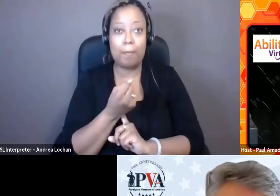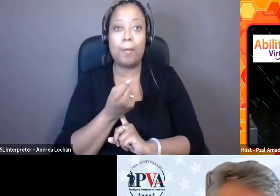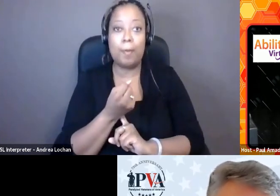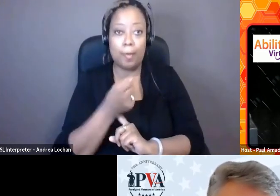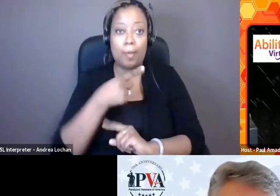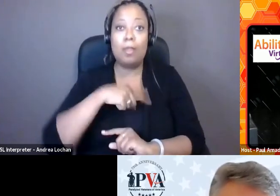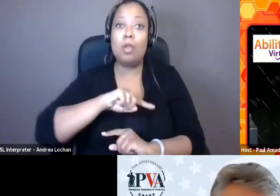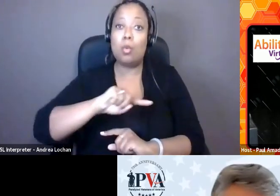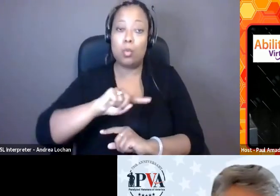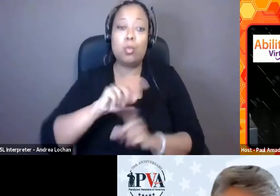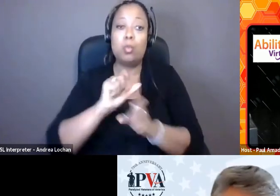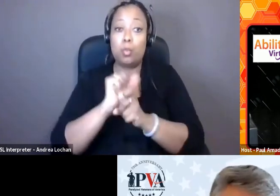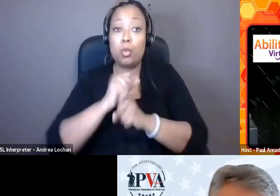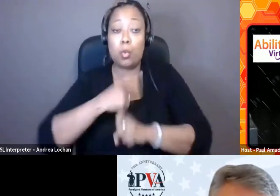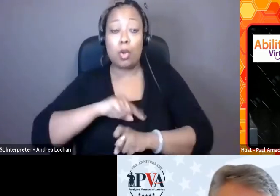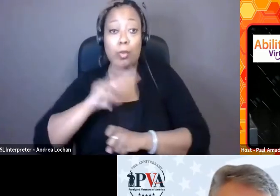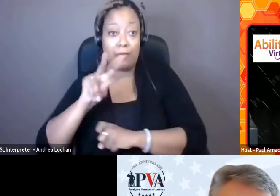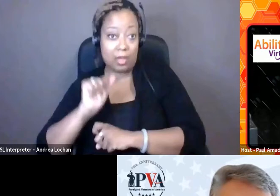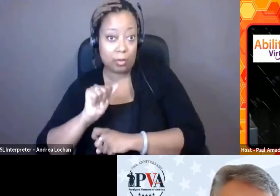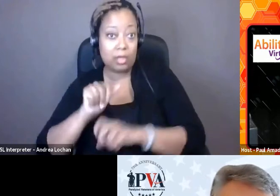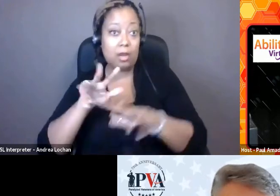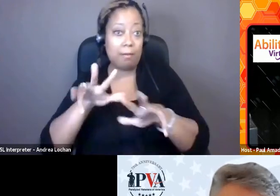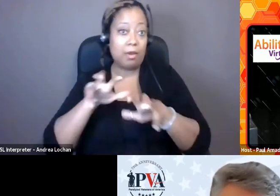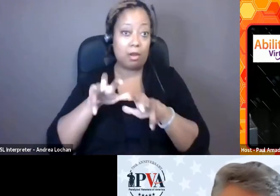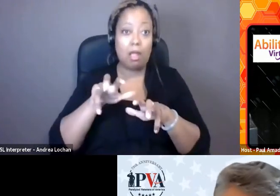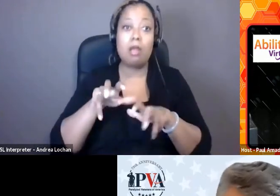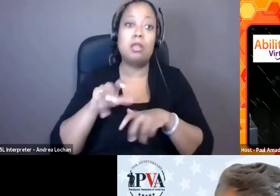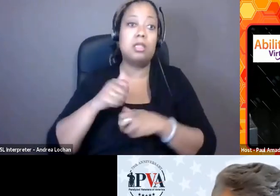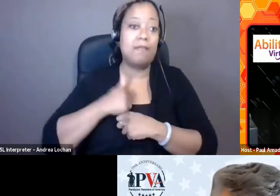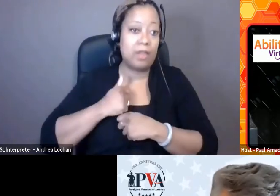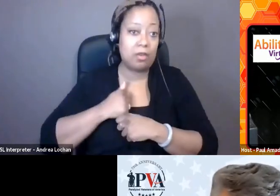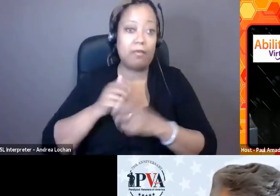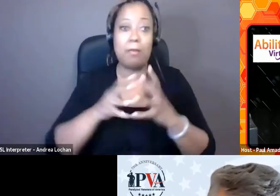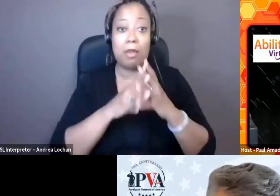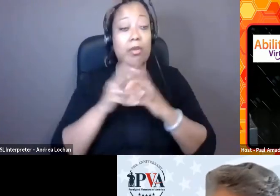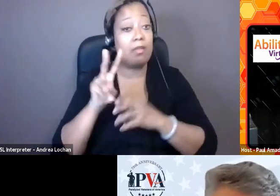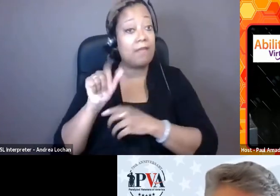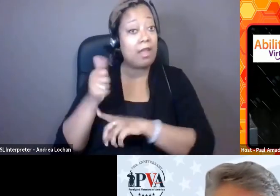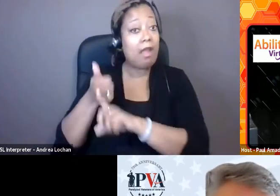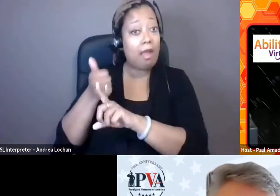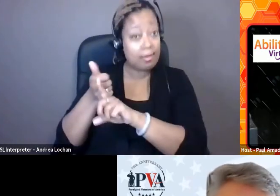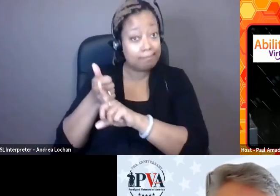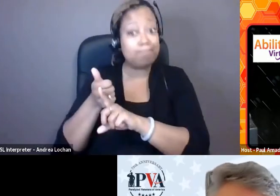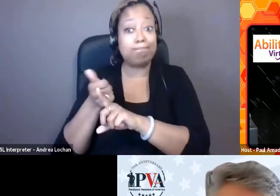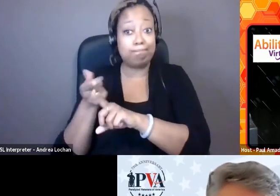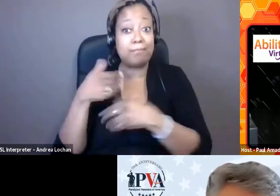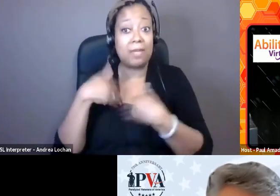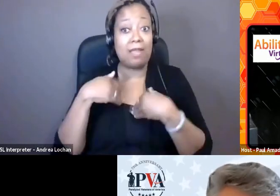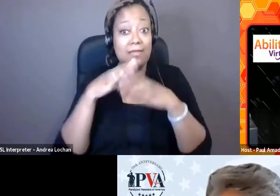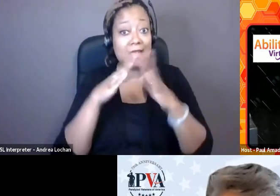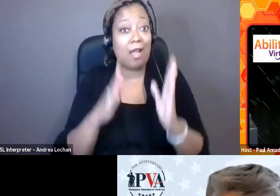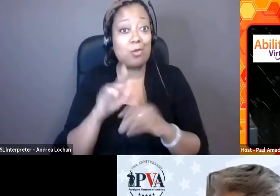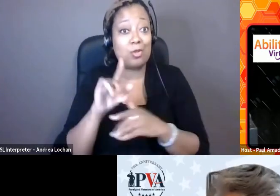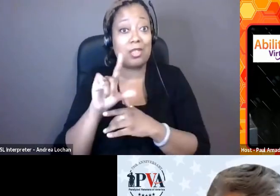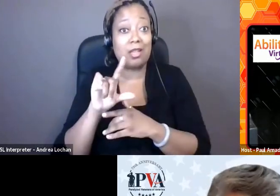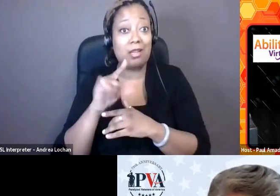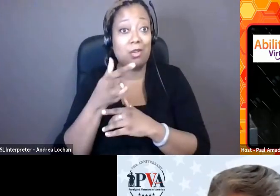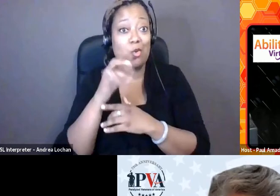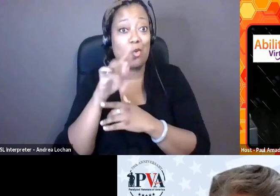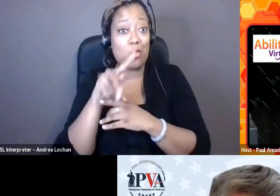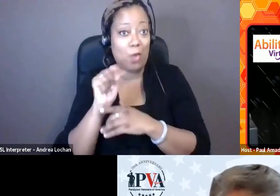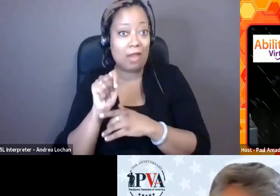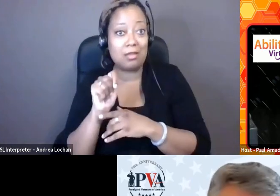with veterans, obviously, as Paralyzed Veterans of America, and the VA does have some housing grants, adaptive housing grants